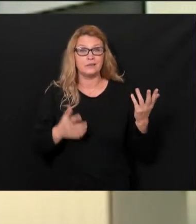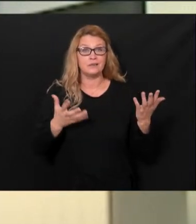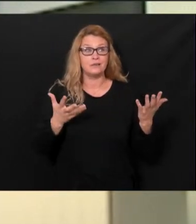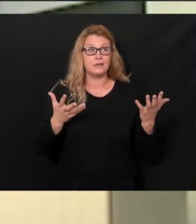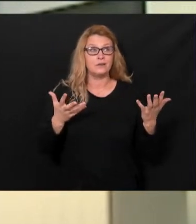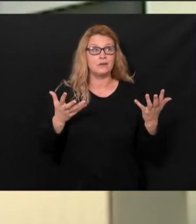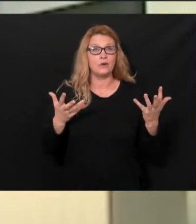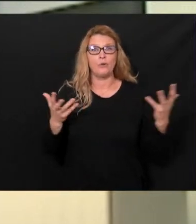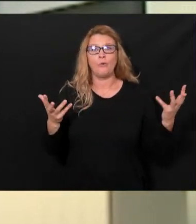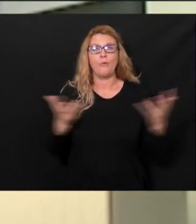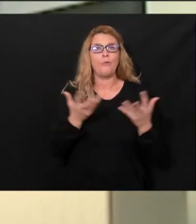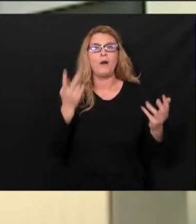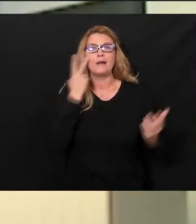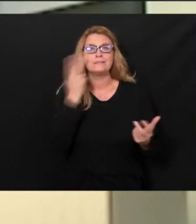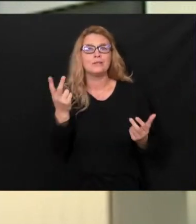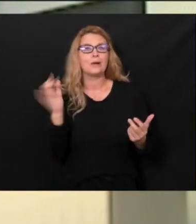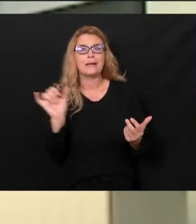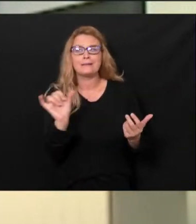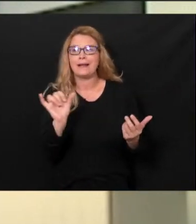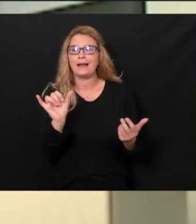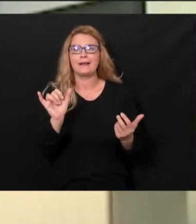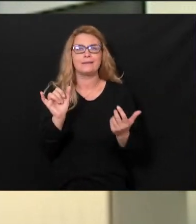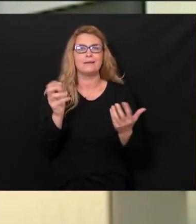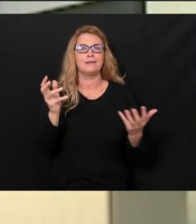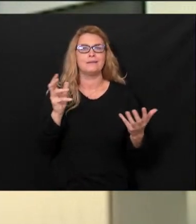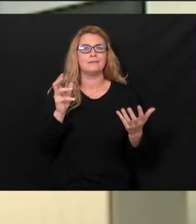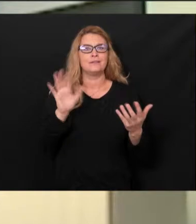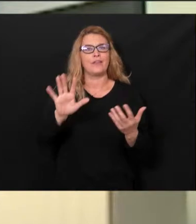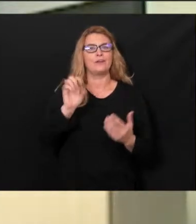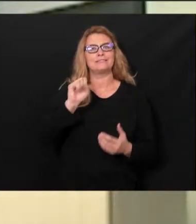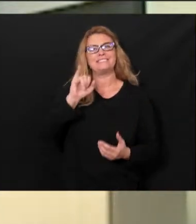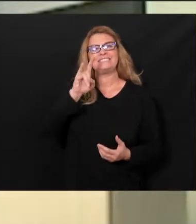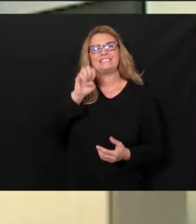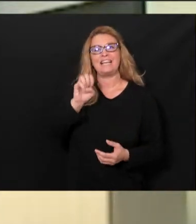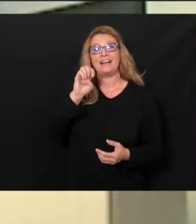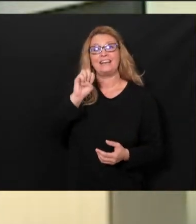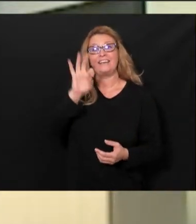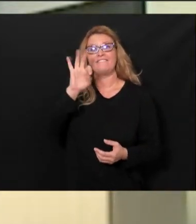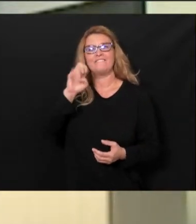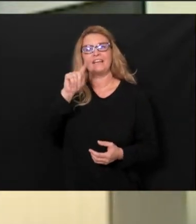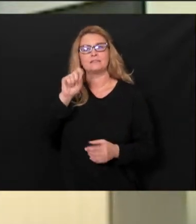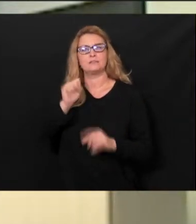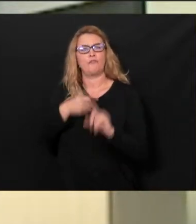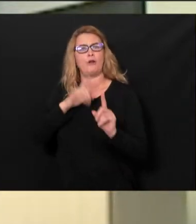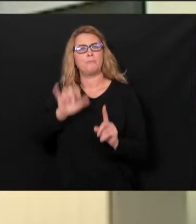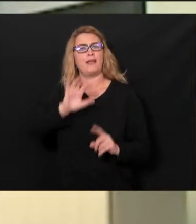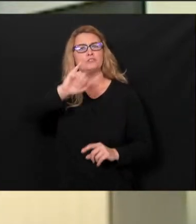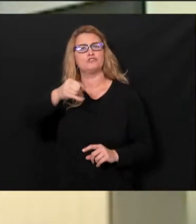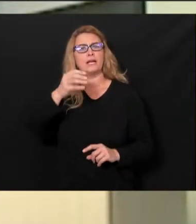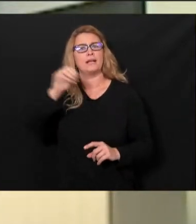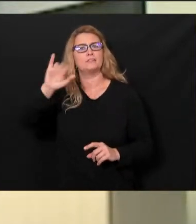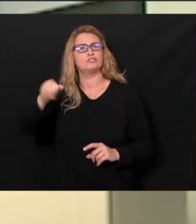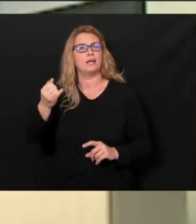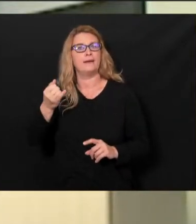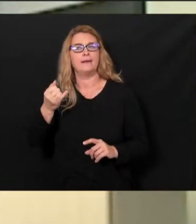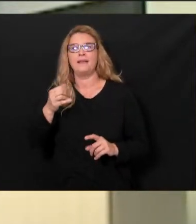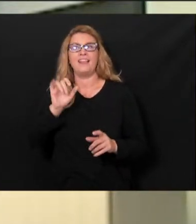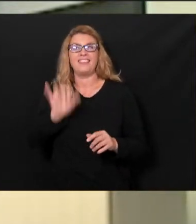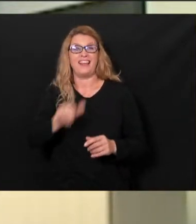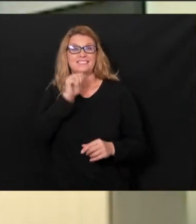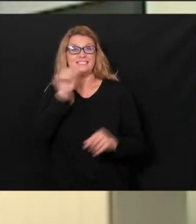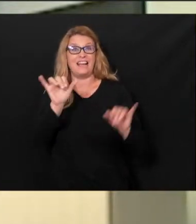or reactions from the Johnson & Johnson shot, whereas not so with